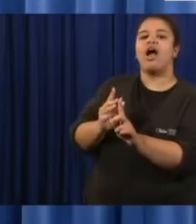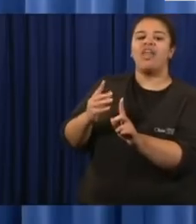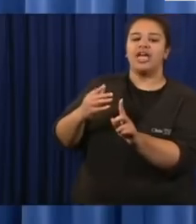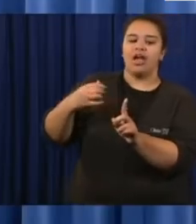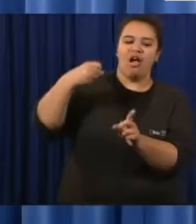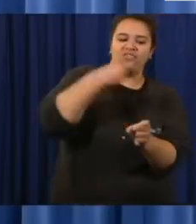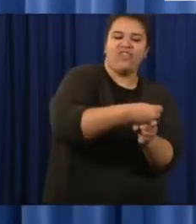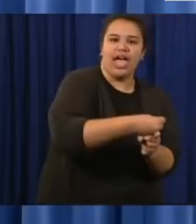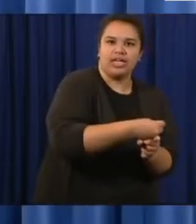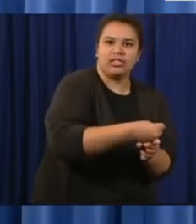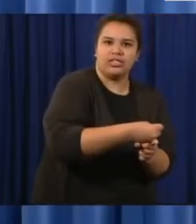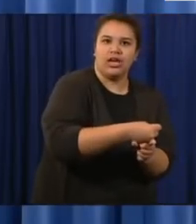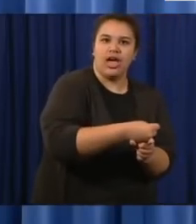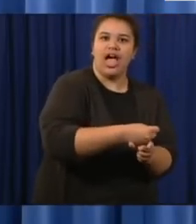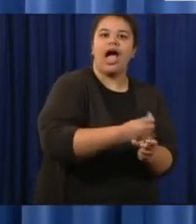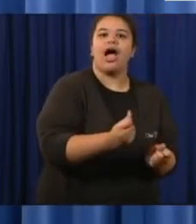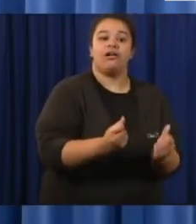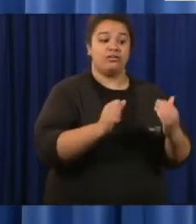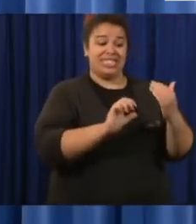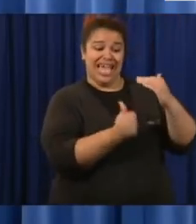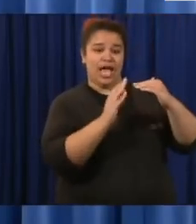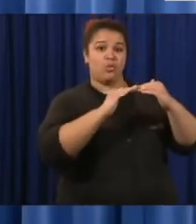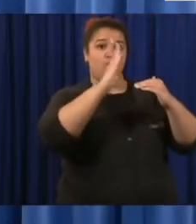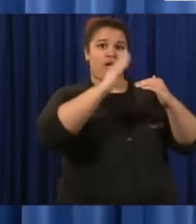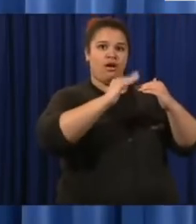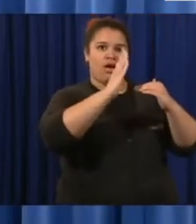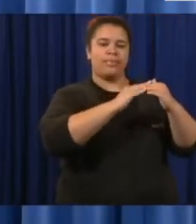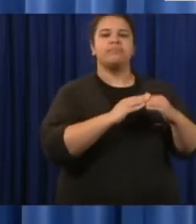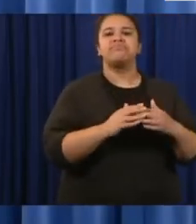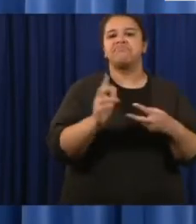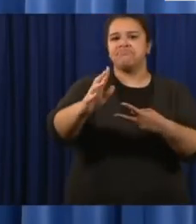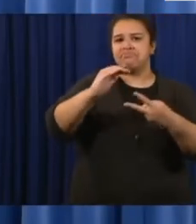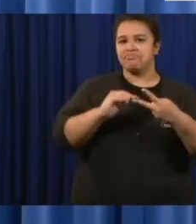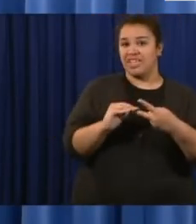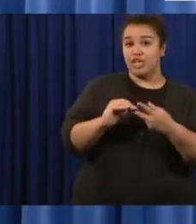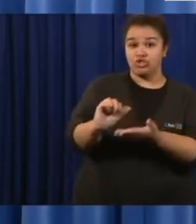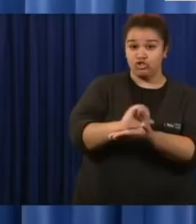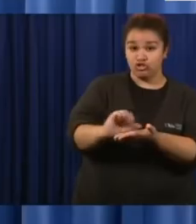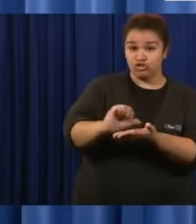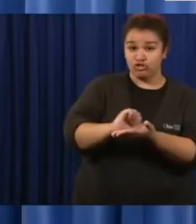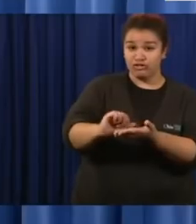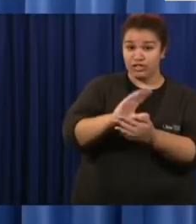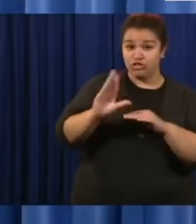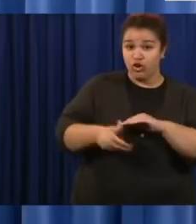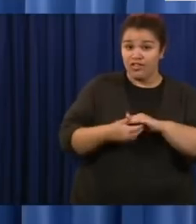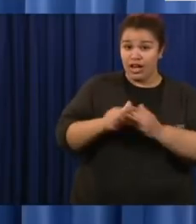surgeries soon be allowed to schedule appointments anytime soon? Thank you.